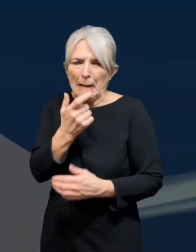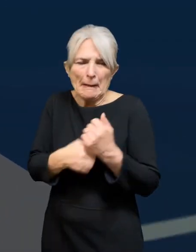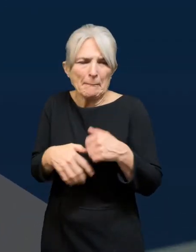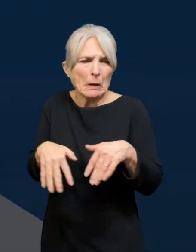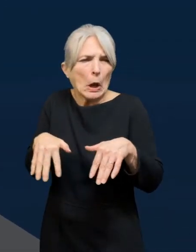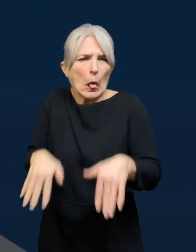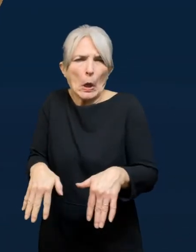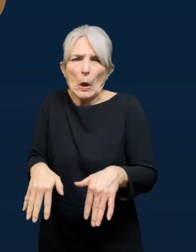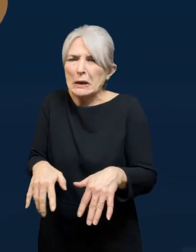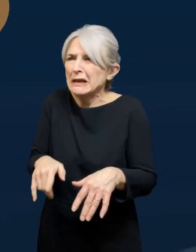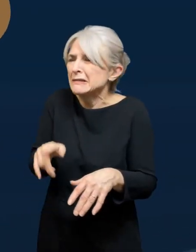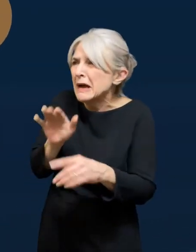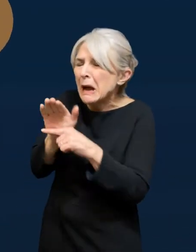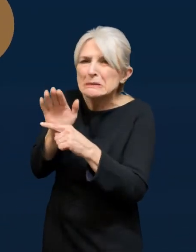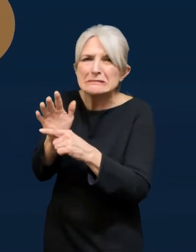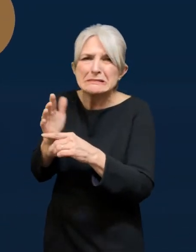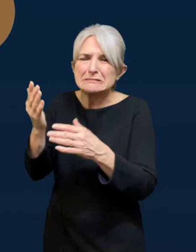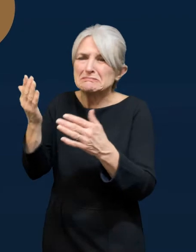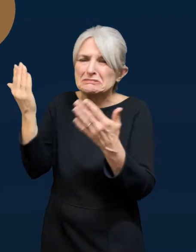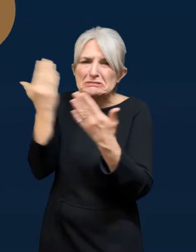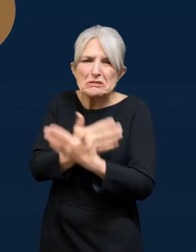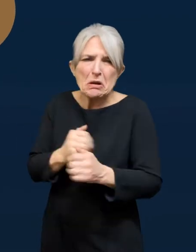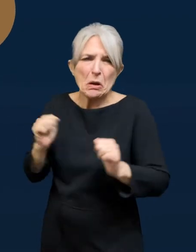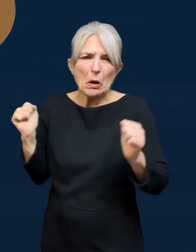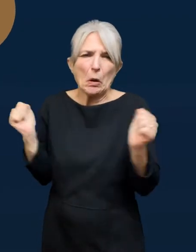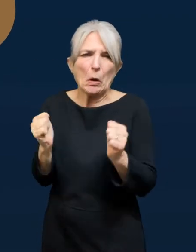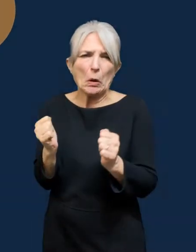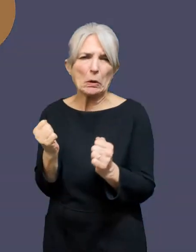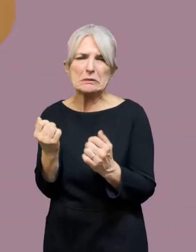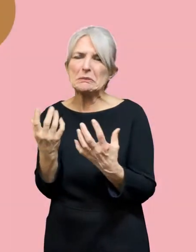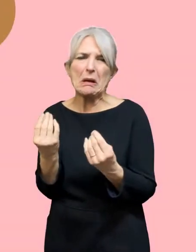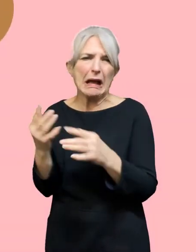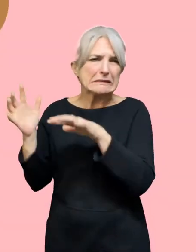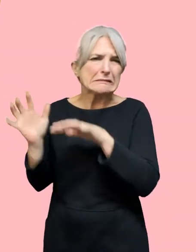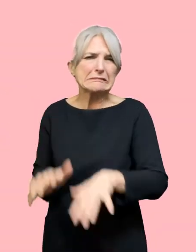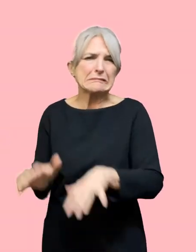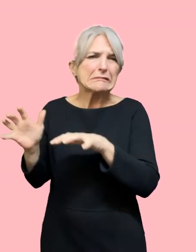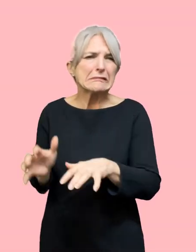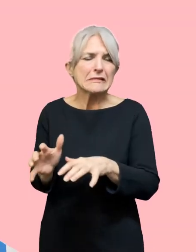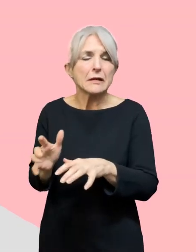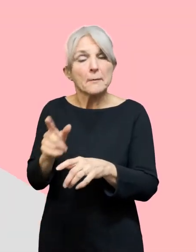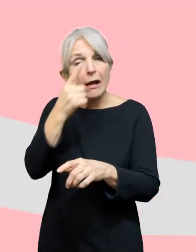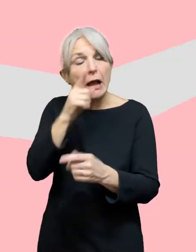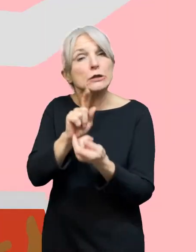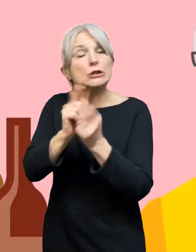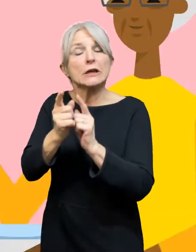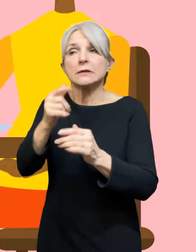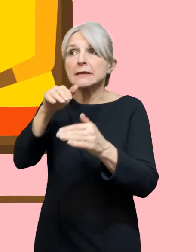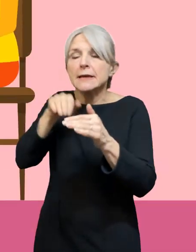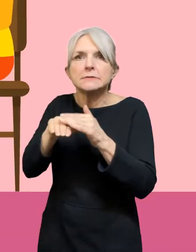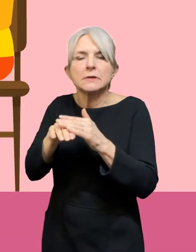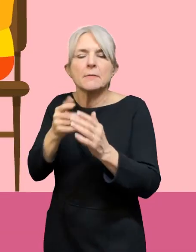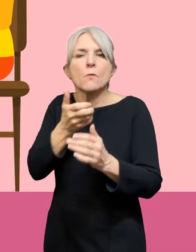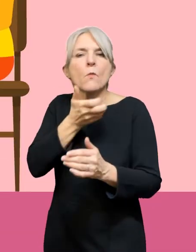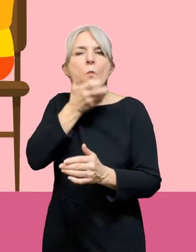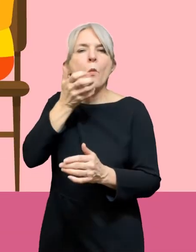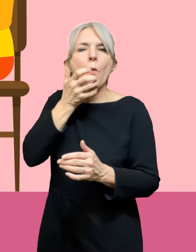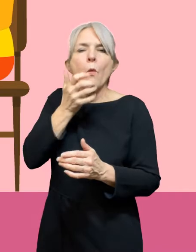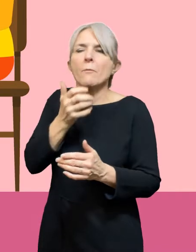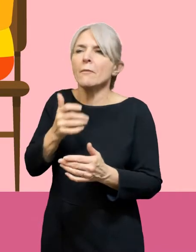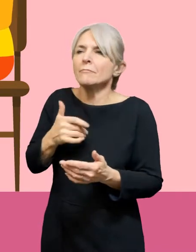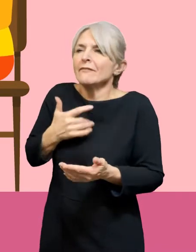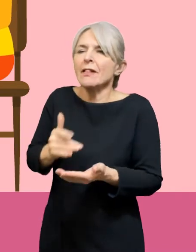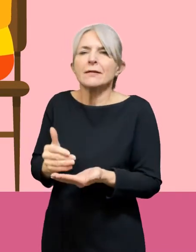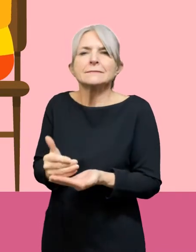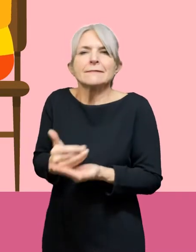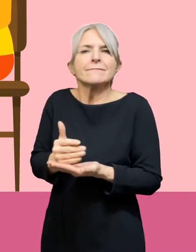Banish dark, cold, wet and lonely winters and welcome cozy, warm days and make this time of